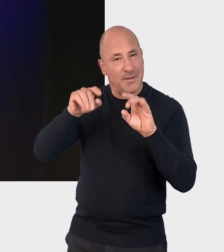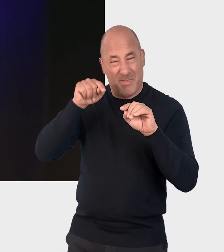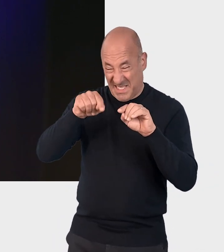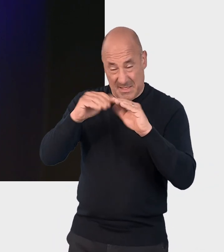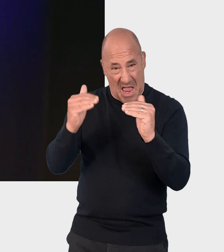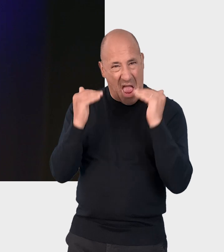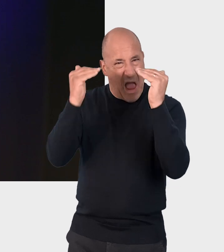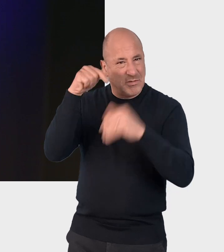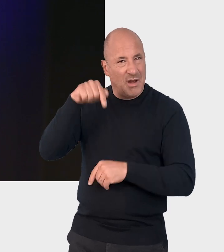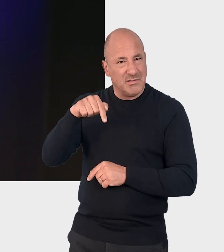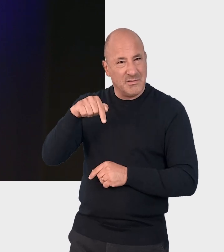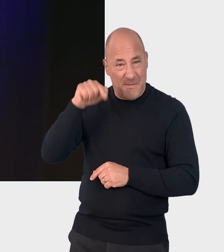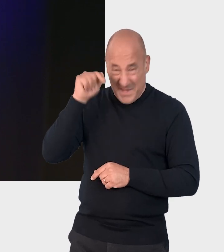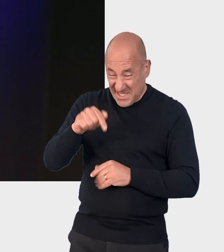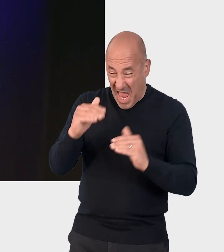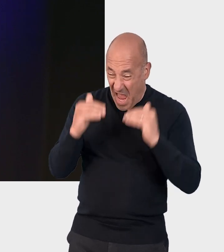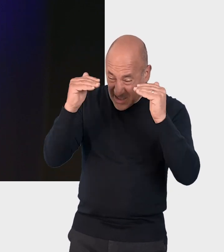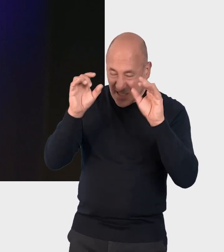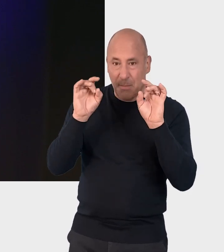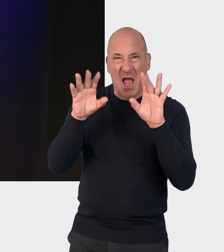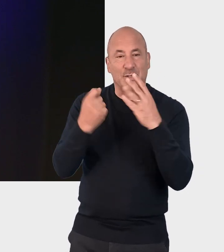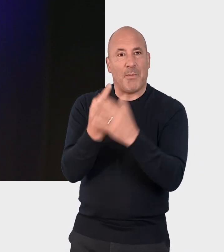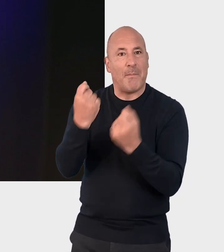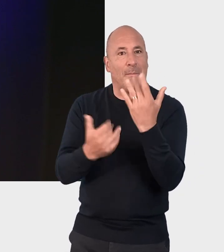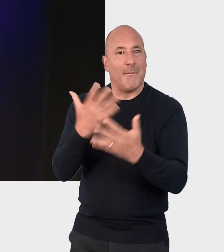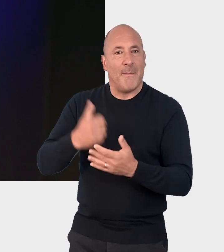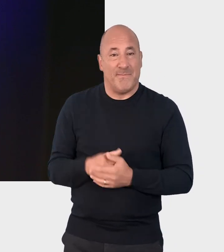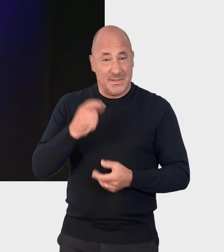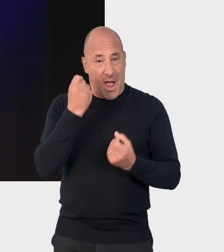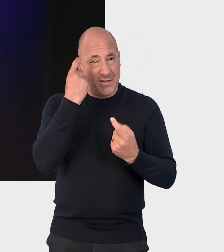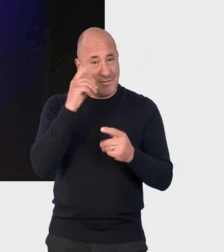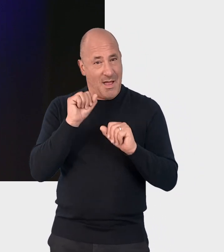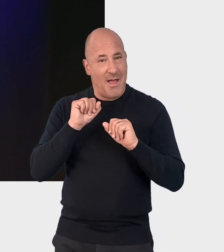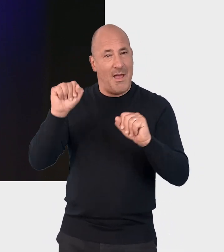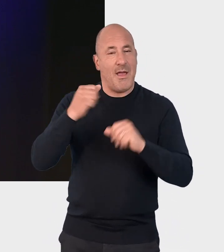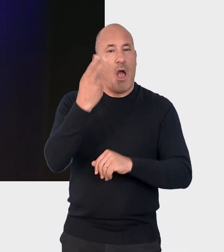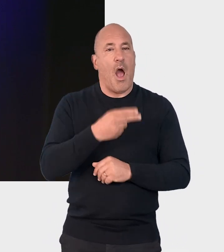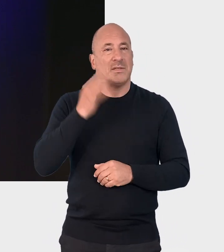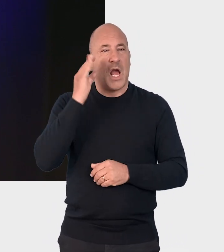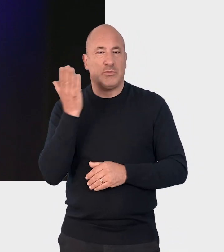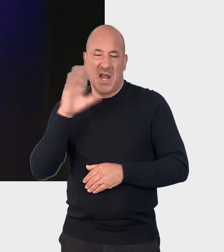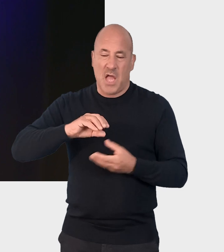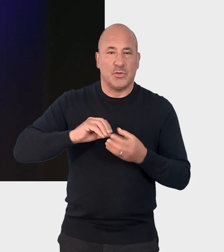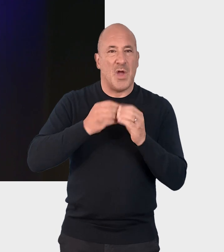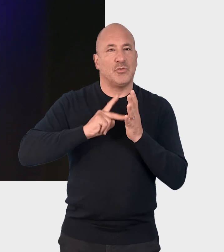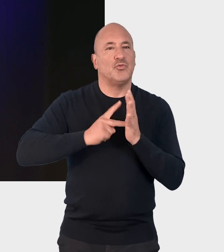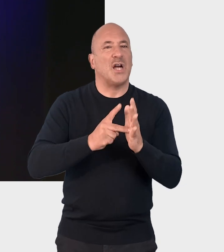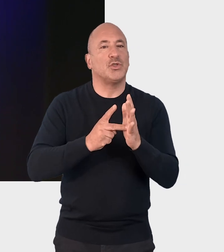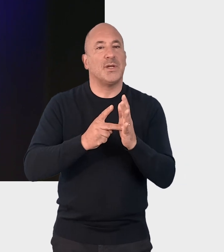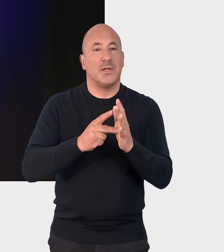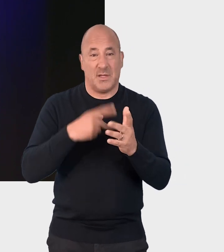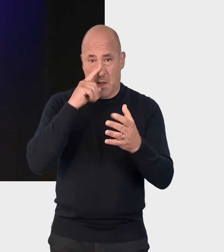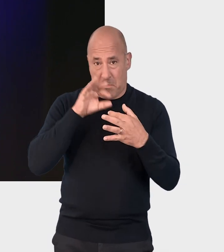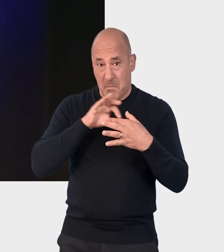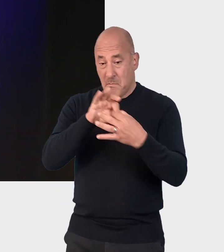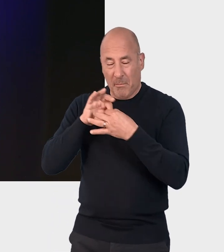magic. That's the excellence, and that's when the magic happens. And this is the idea that sits at the heart of the Arts Council's Let's Create strategy.